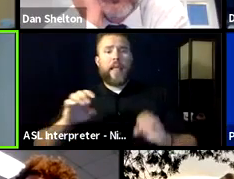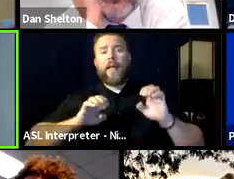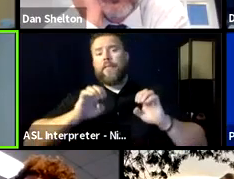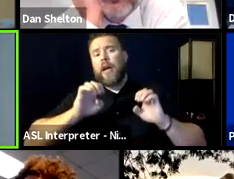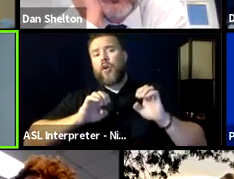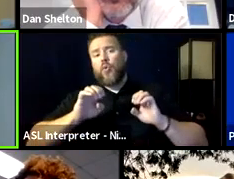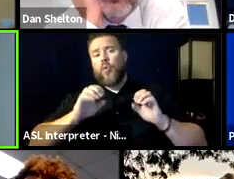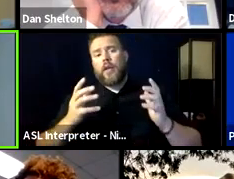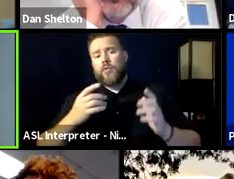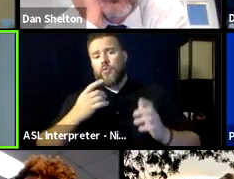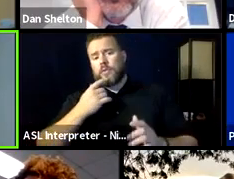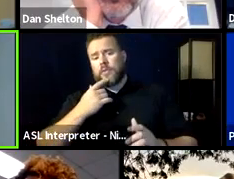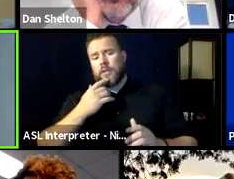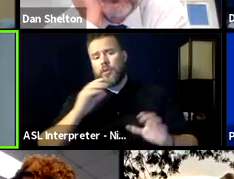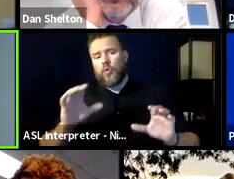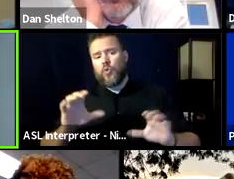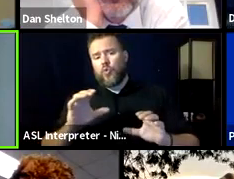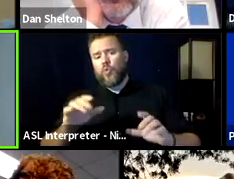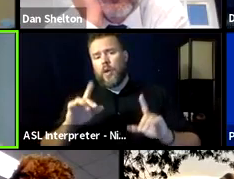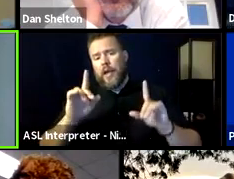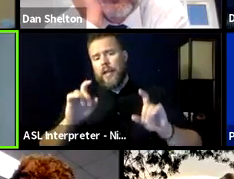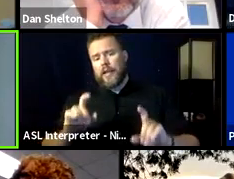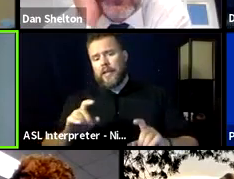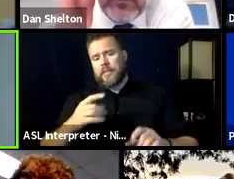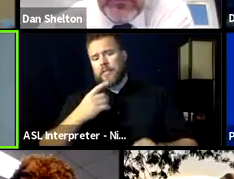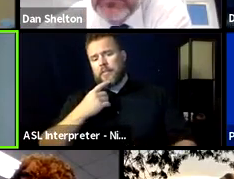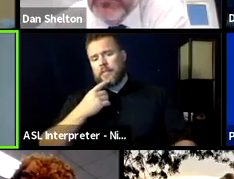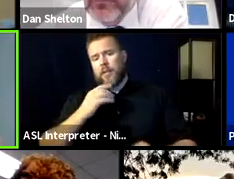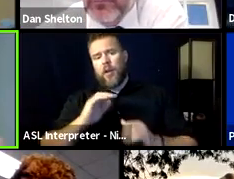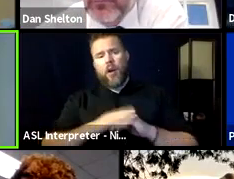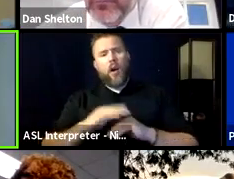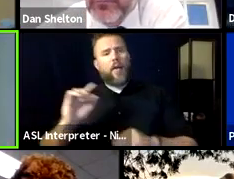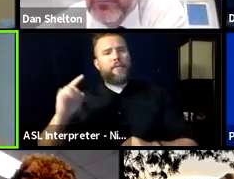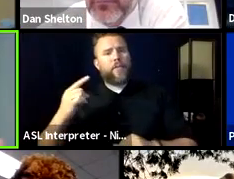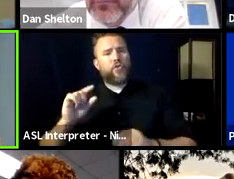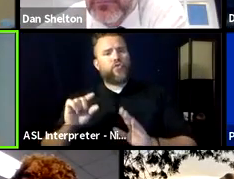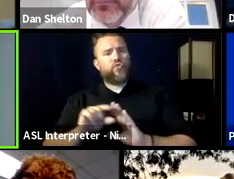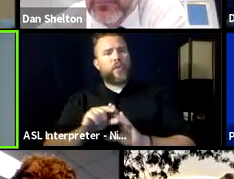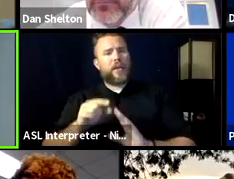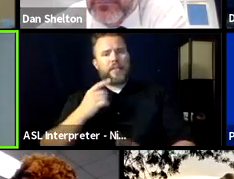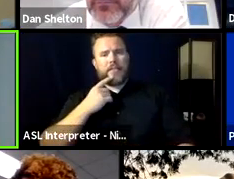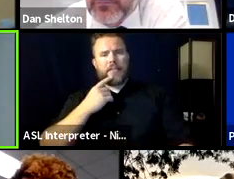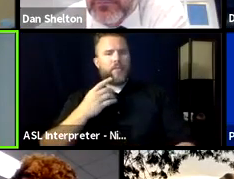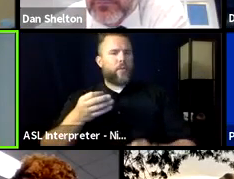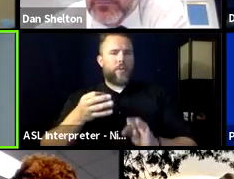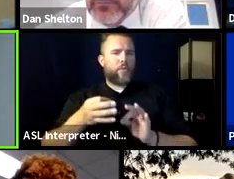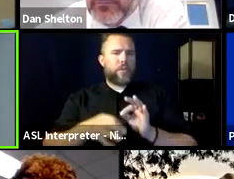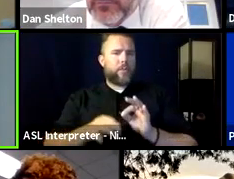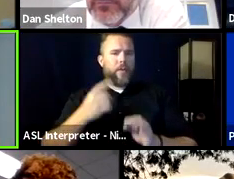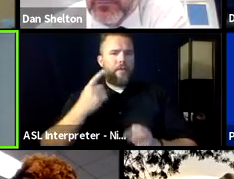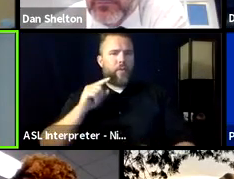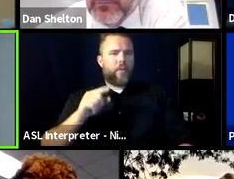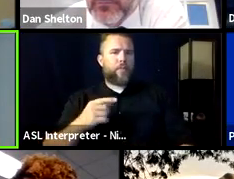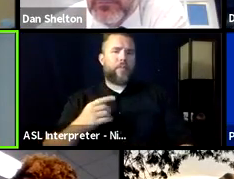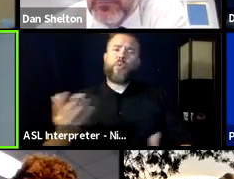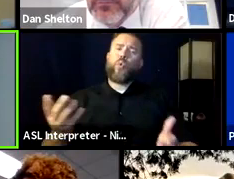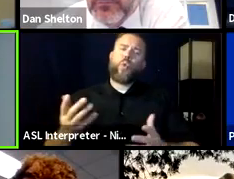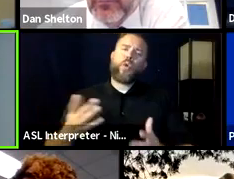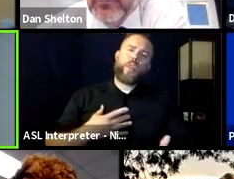evaluate or do a test pilot on first grade. Yeah. Then, it can be simple for them. Do they like it? What